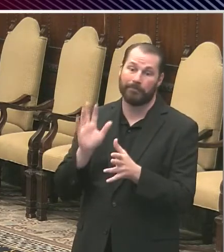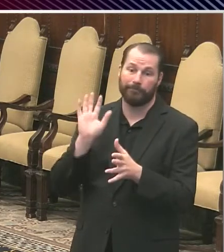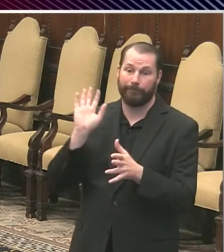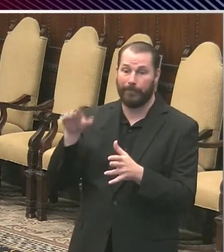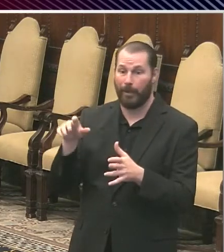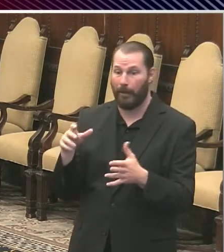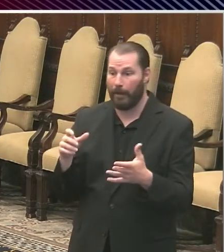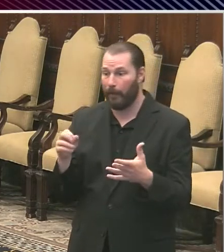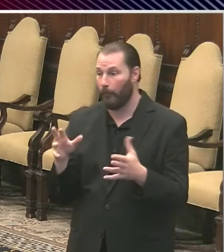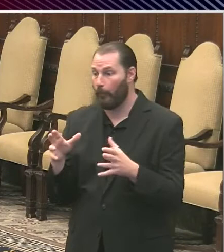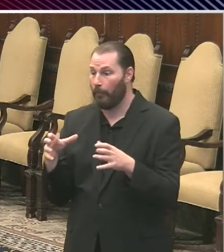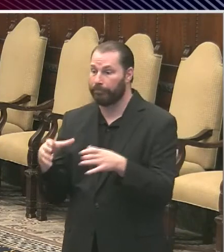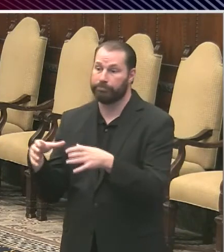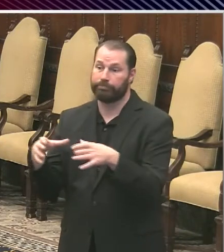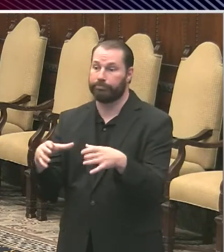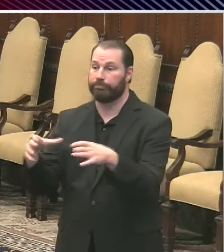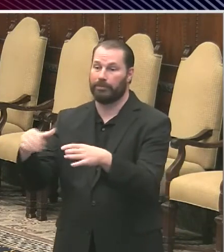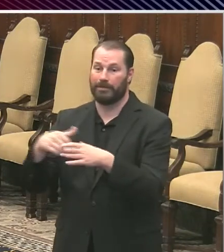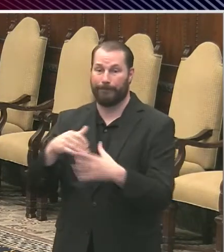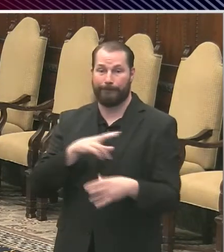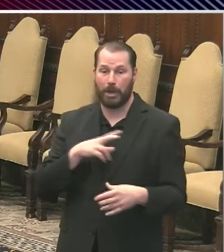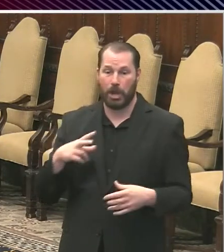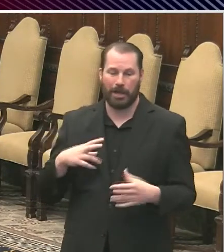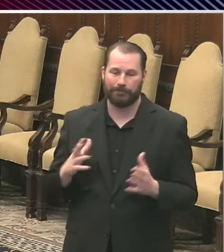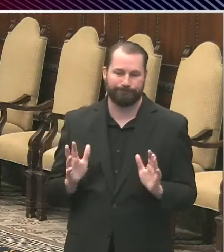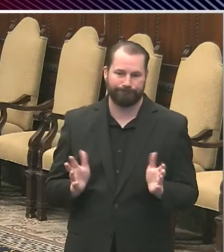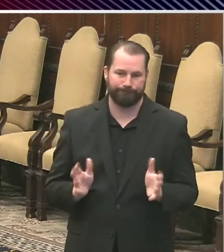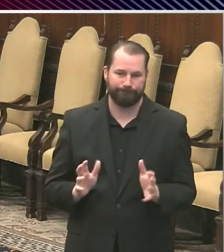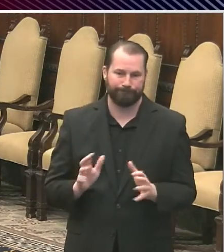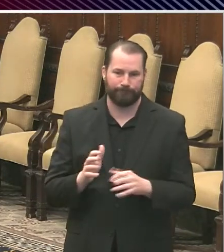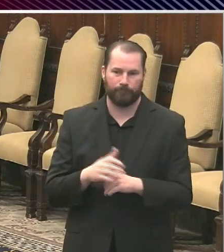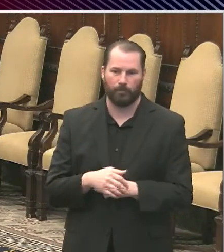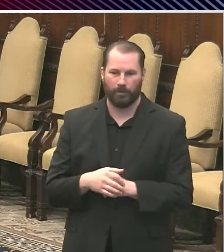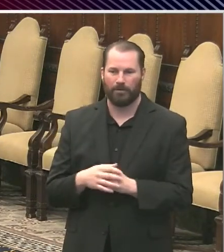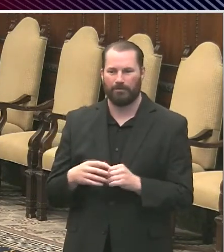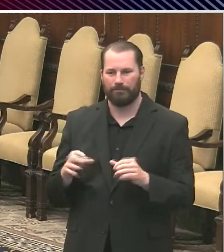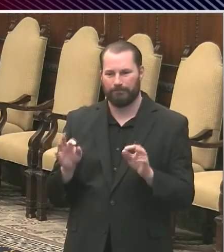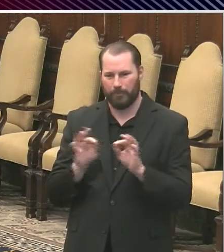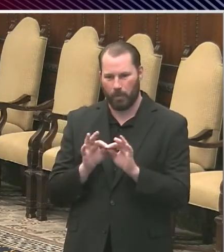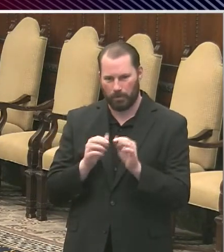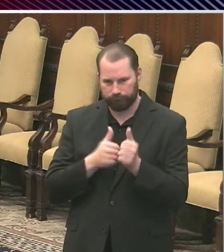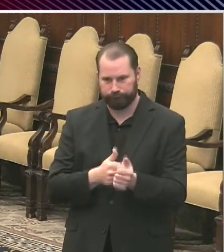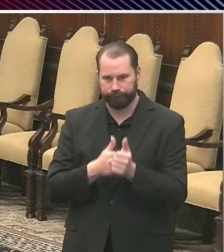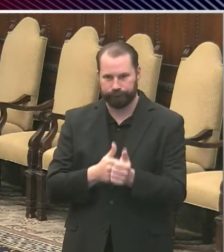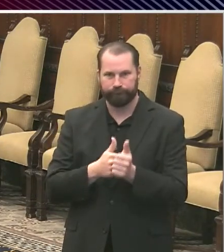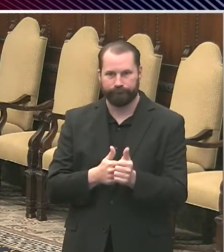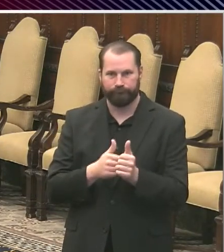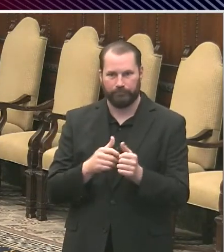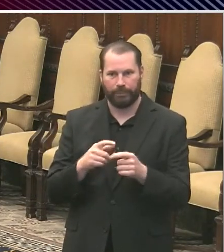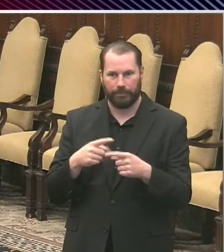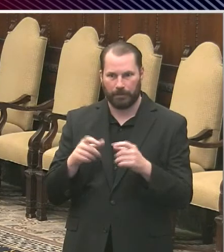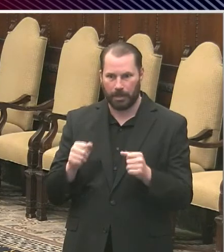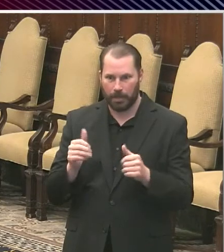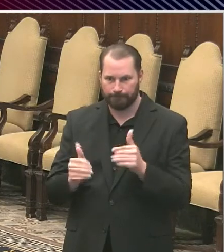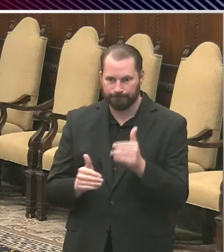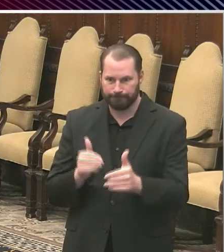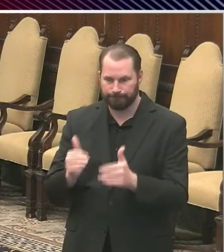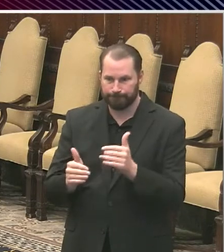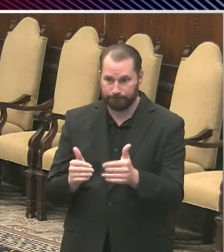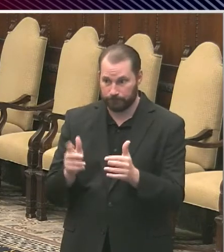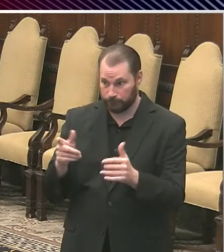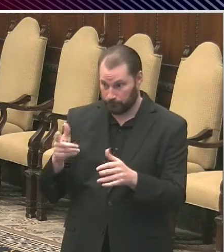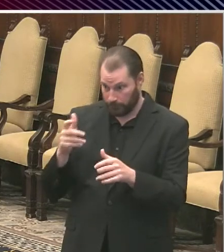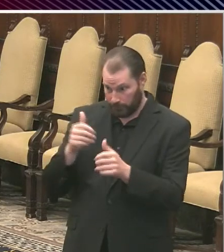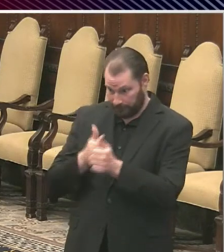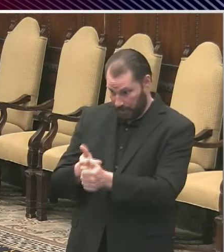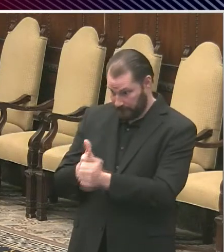park. Just do the disciplined adult things we all need to do, and the faster we'll get to the point where the economy can open back up again.